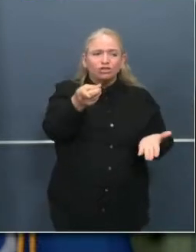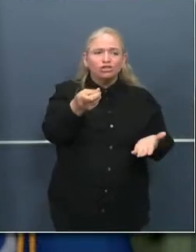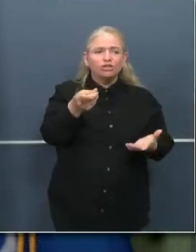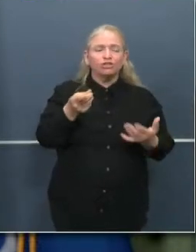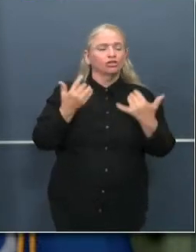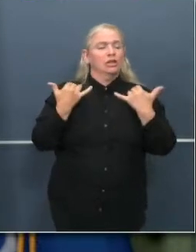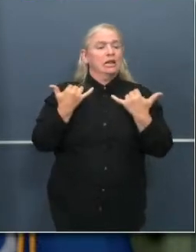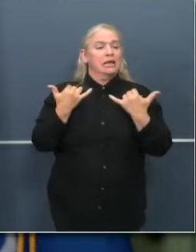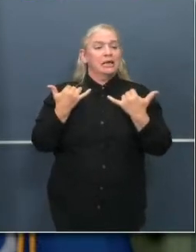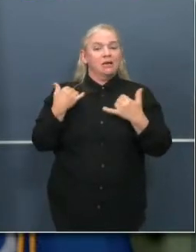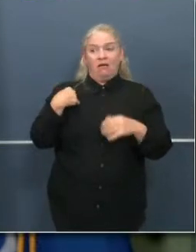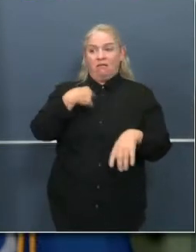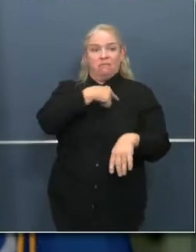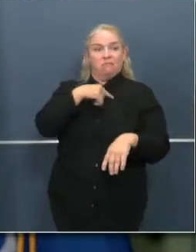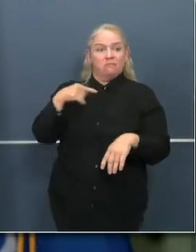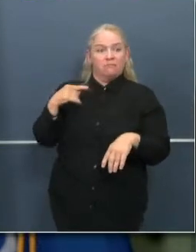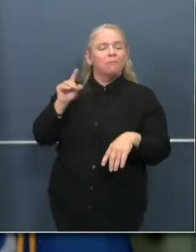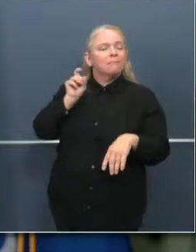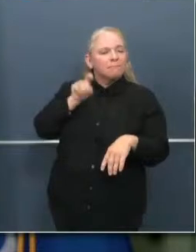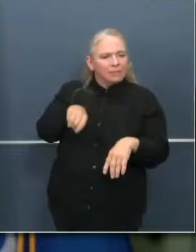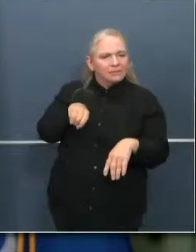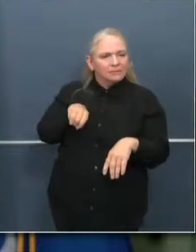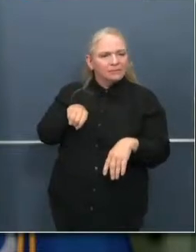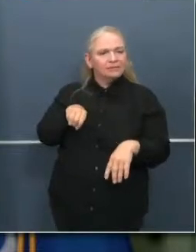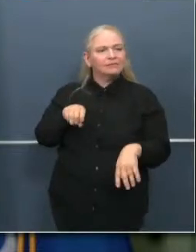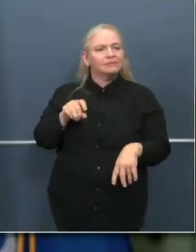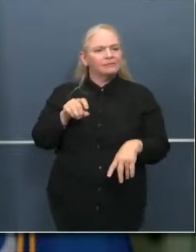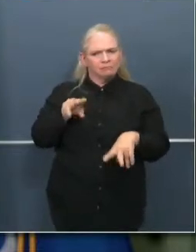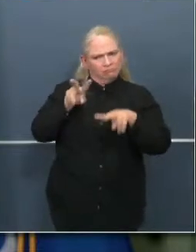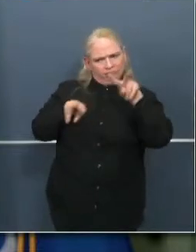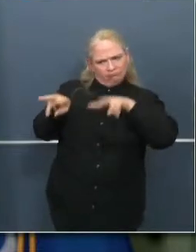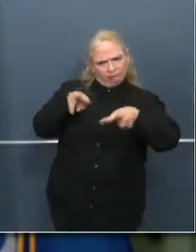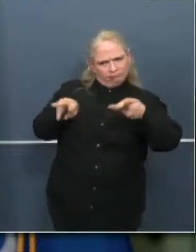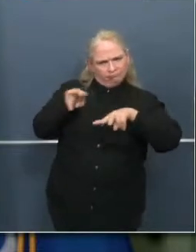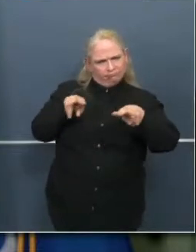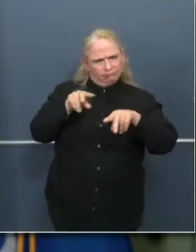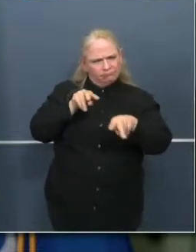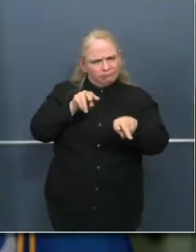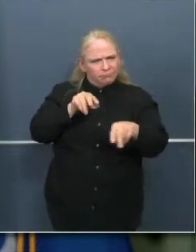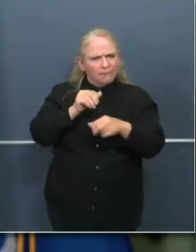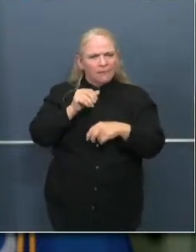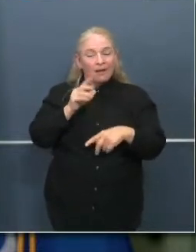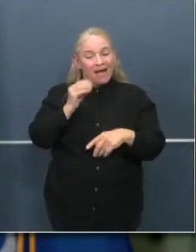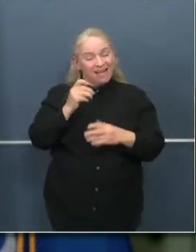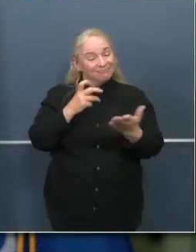and regulations. It's exactly what we're doing. Alex Michelson, Fox 11.